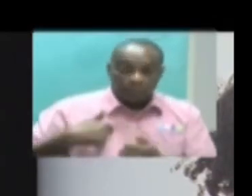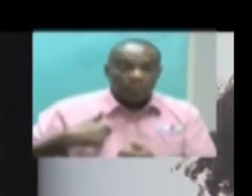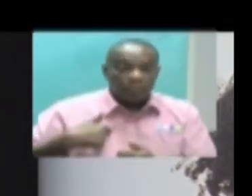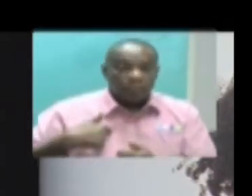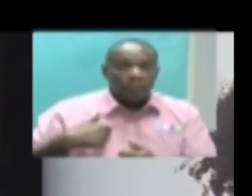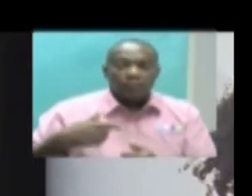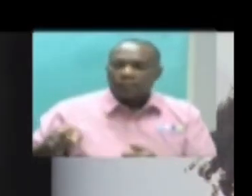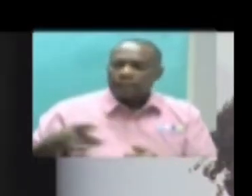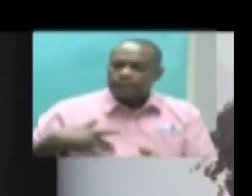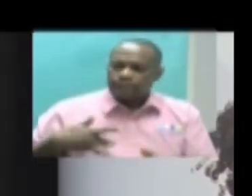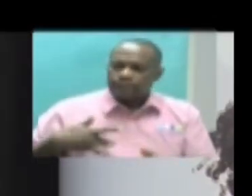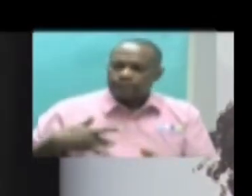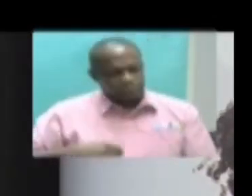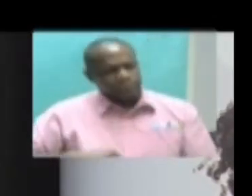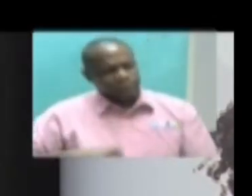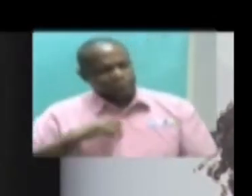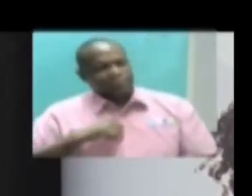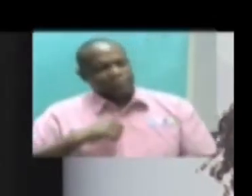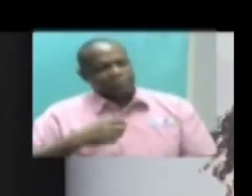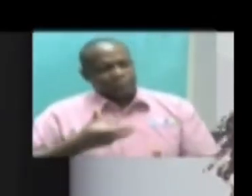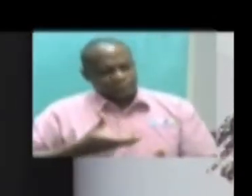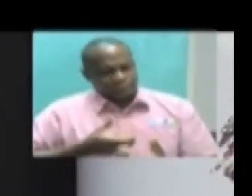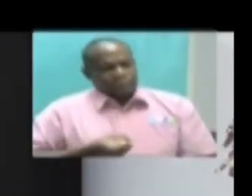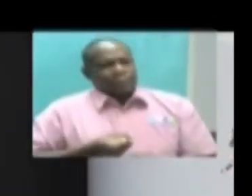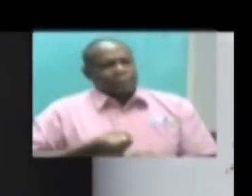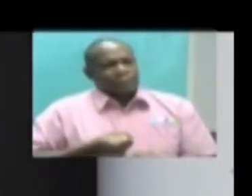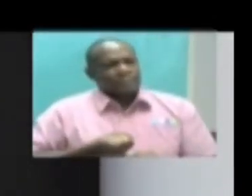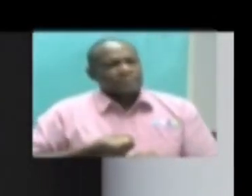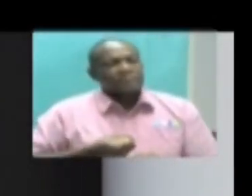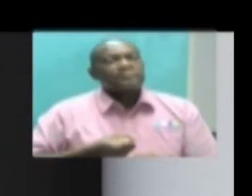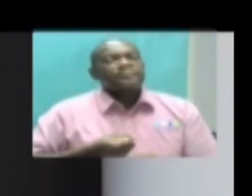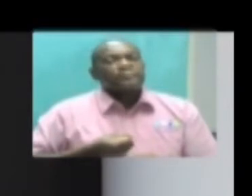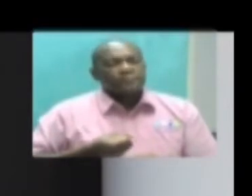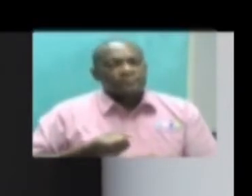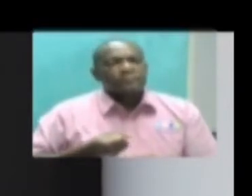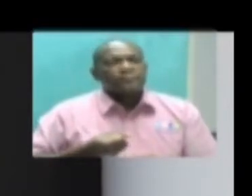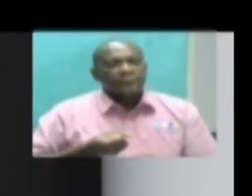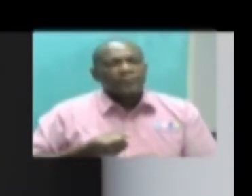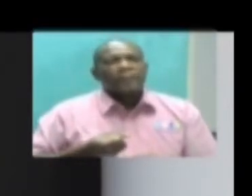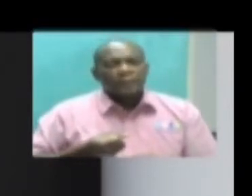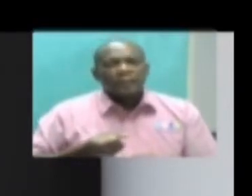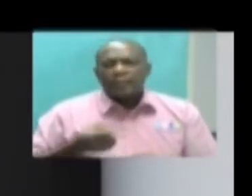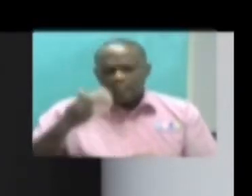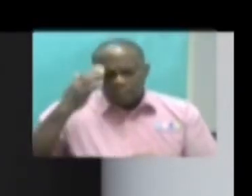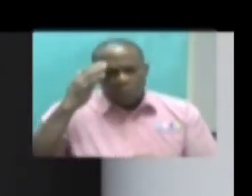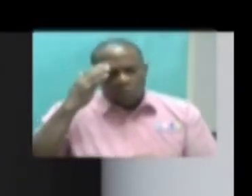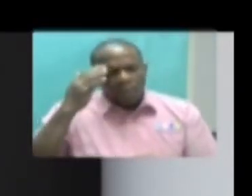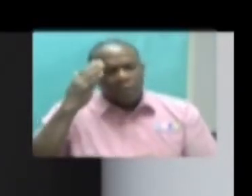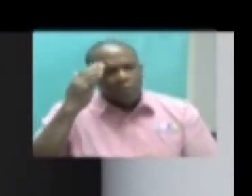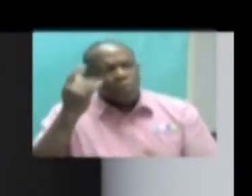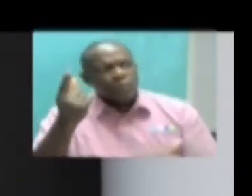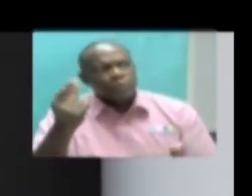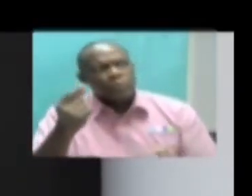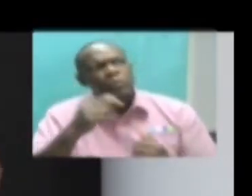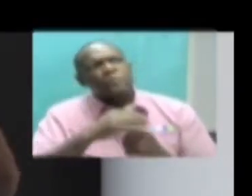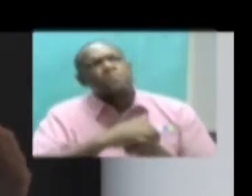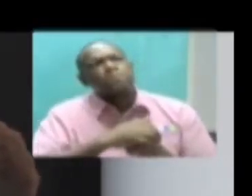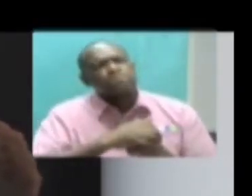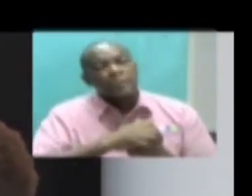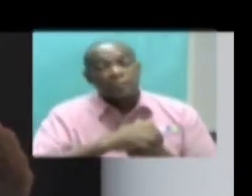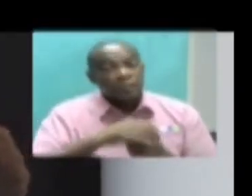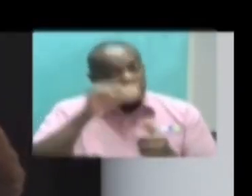And they're growing in competence and their ability to handle themselves online. Mm. Yeah? And because that's their future. We've just brought the